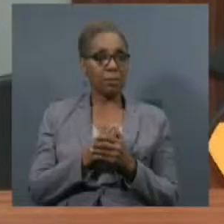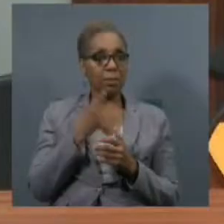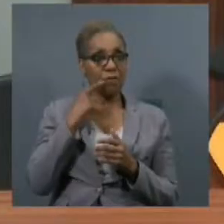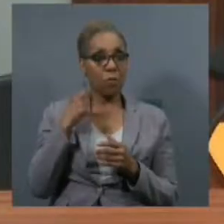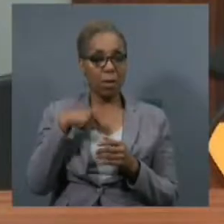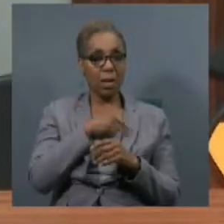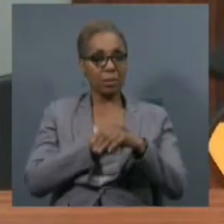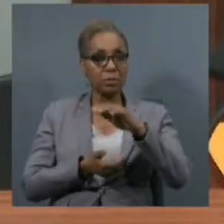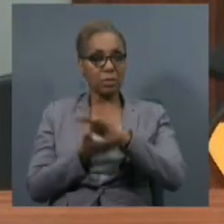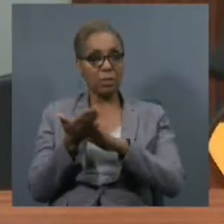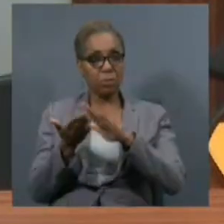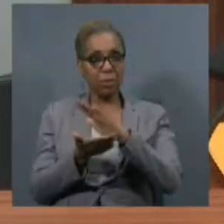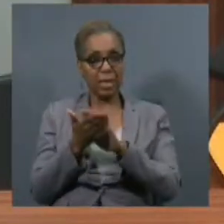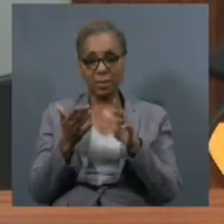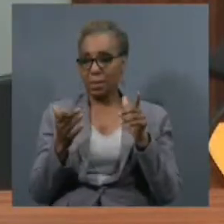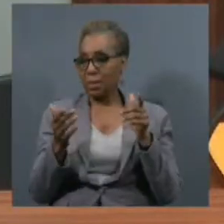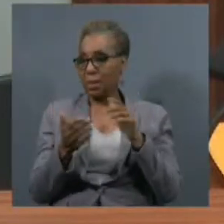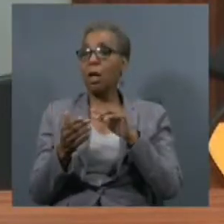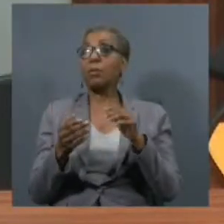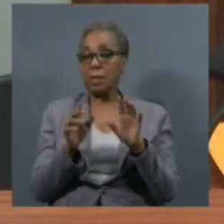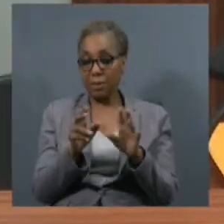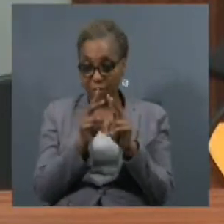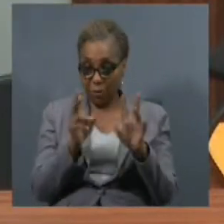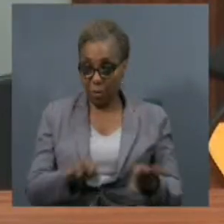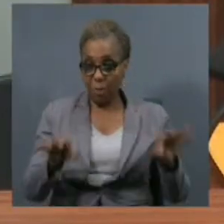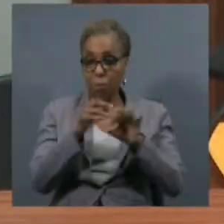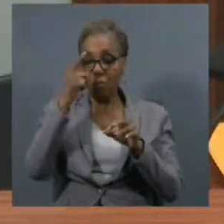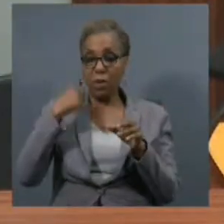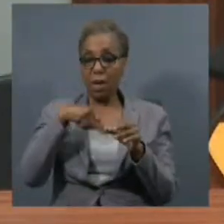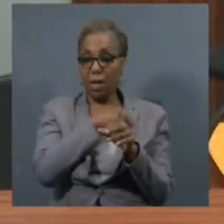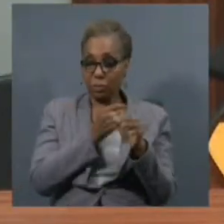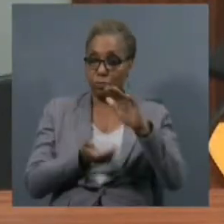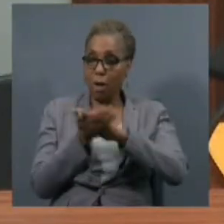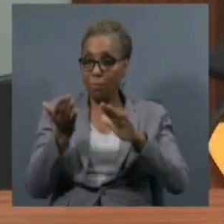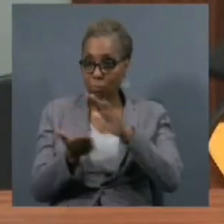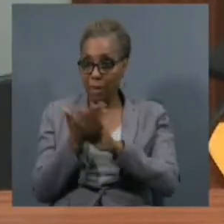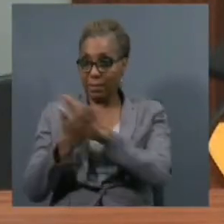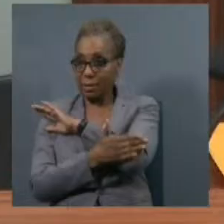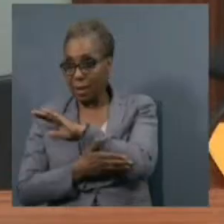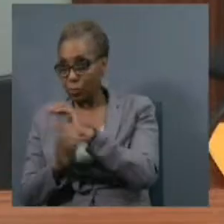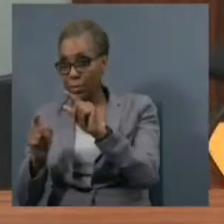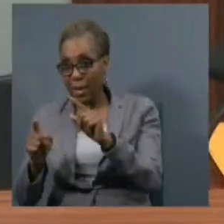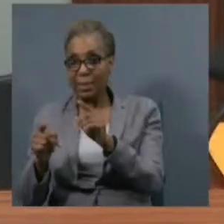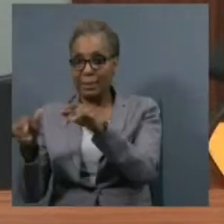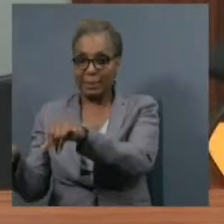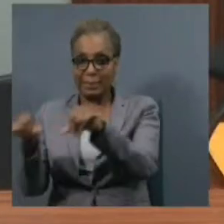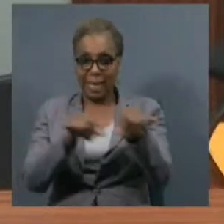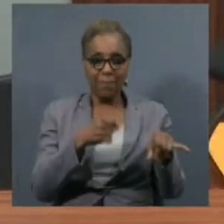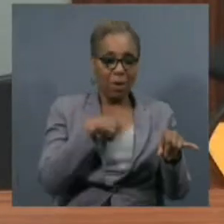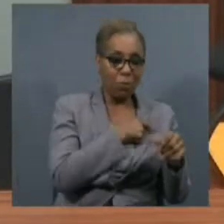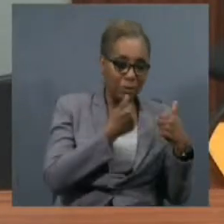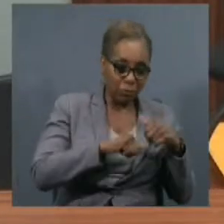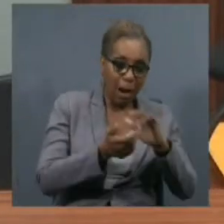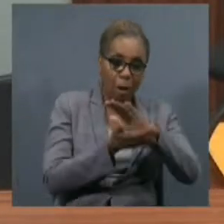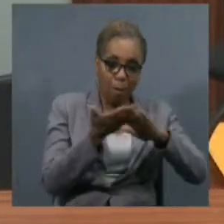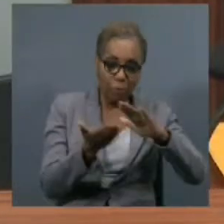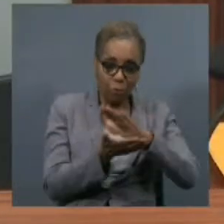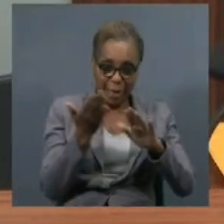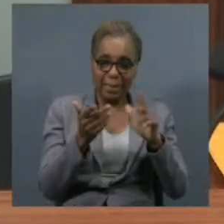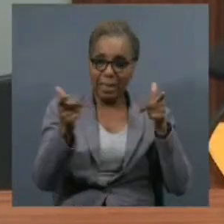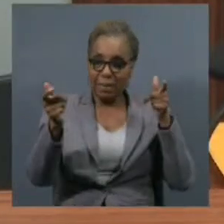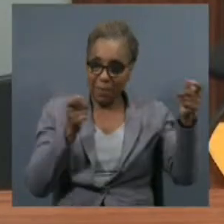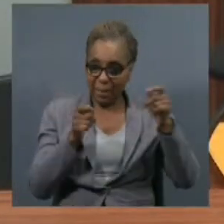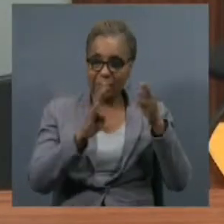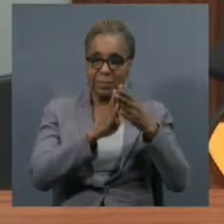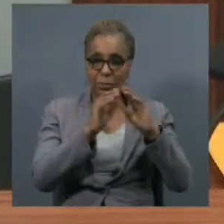to operate this country. So we're trying to operate as a city. I mean, we understand we have a lot